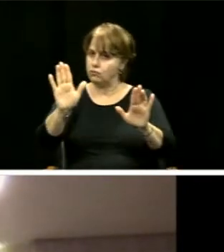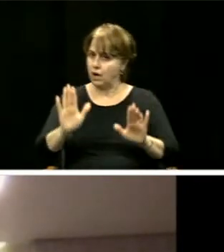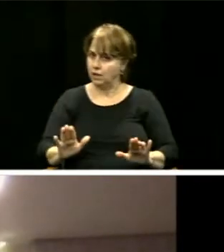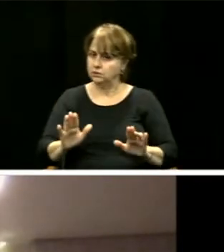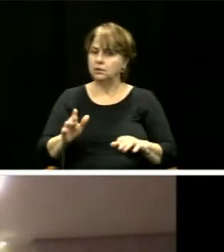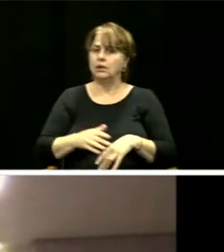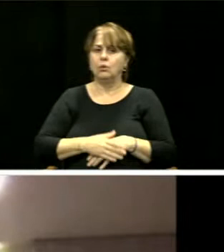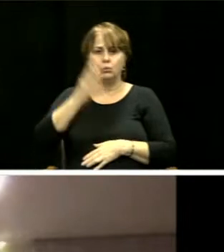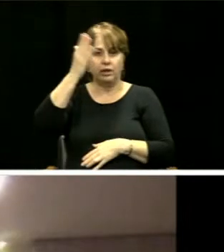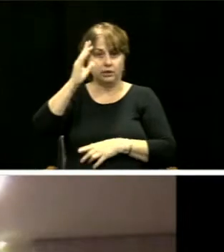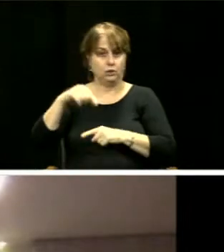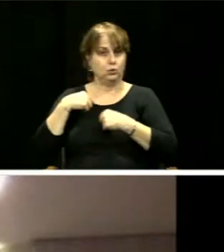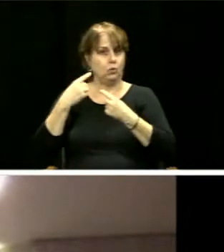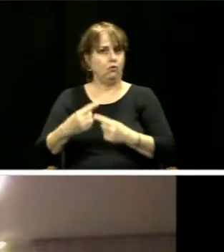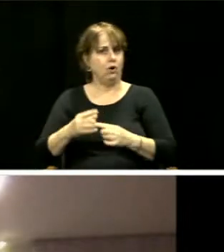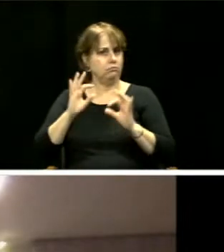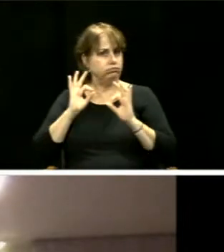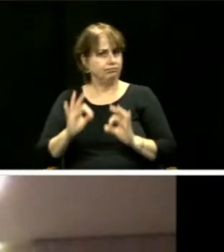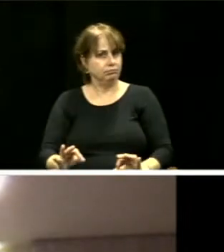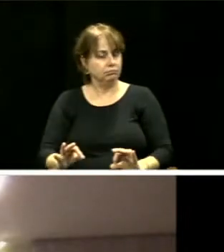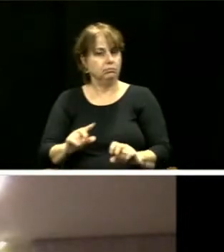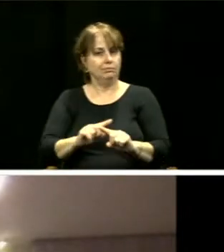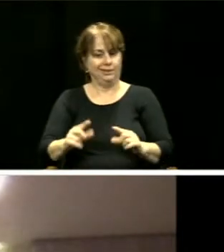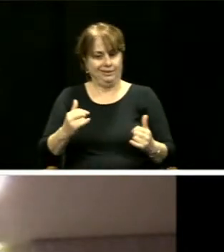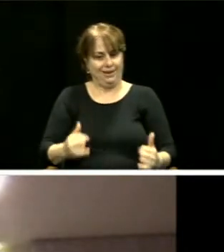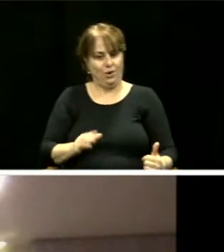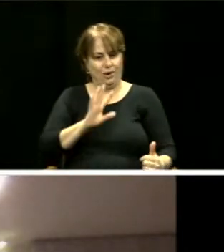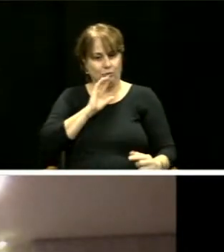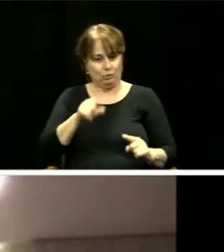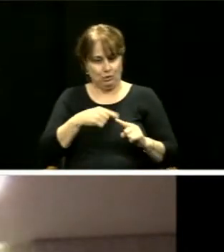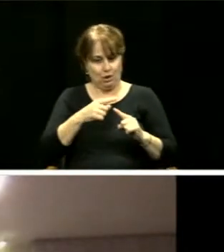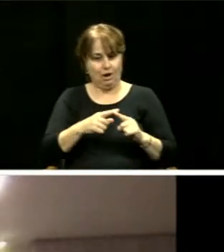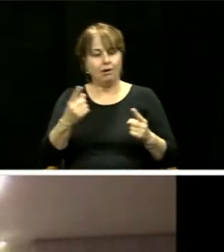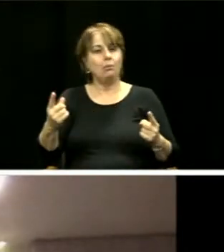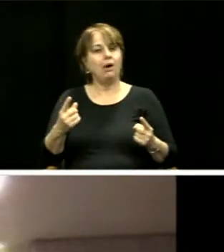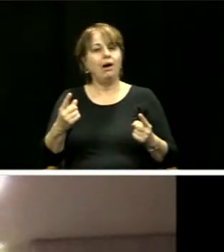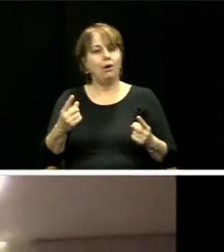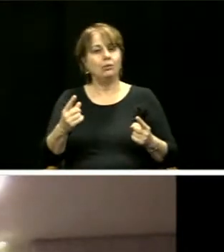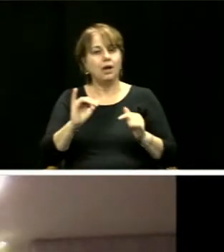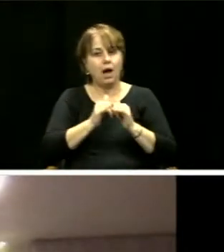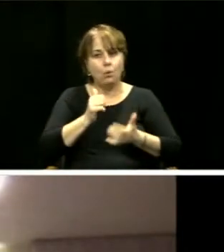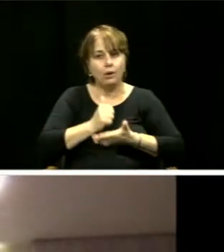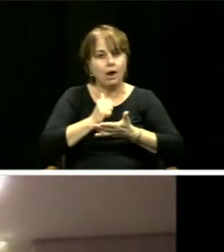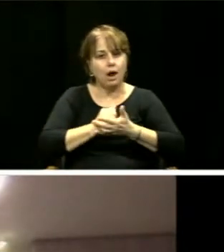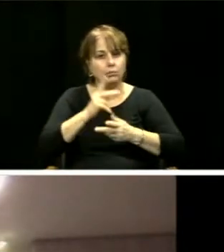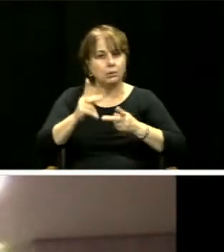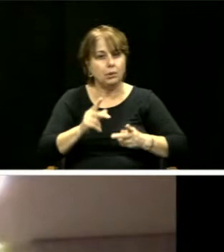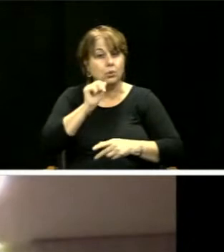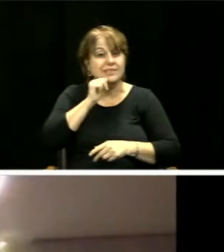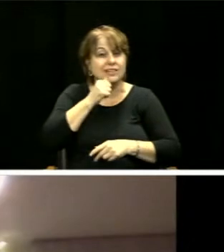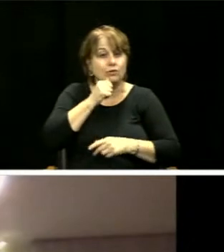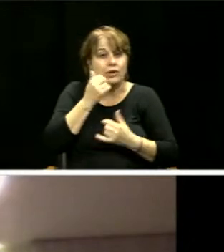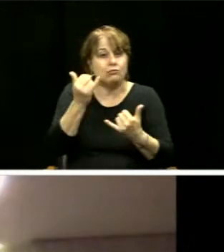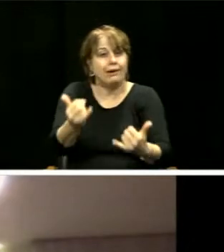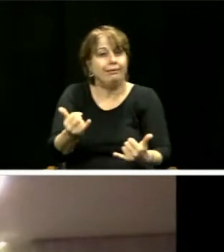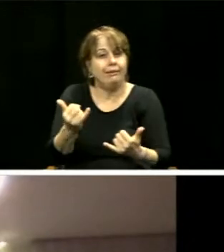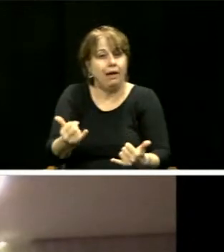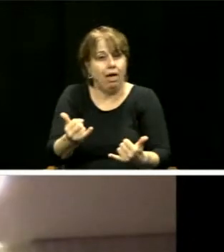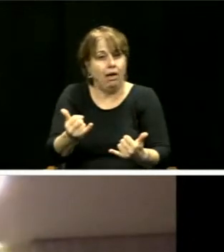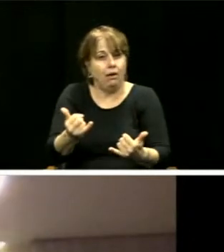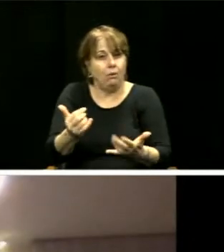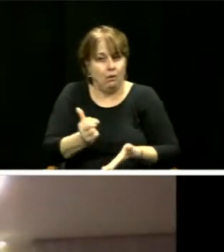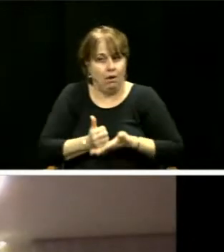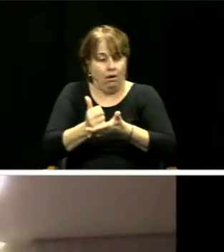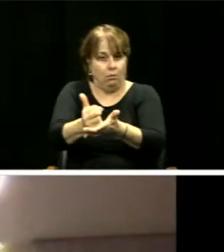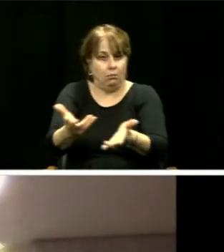has been spot on, but I think we really need to alleviate the suffering of the people who are currently suffering. So I'm going to